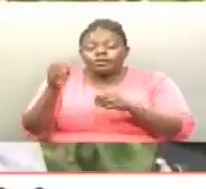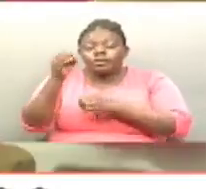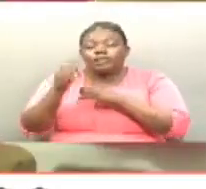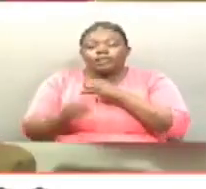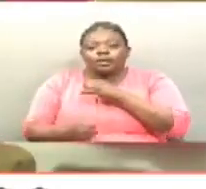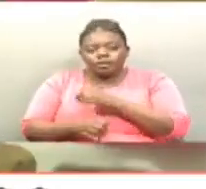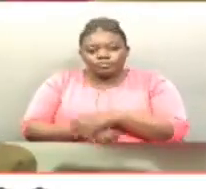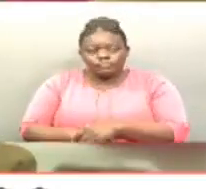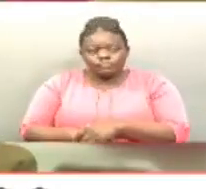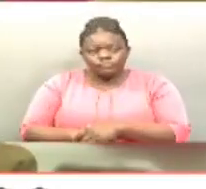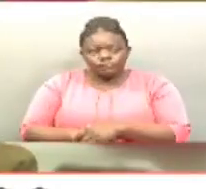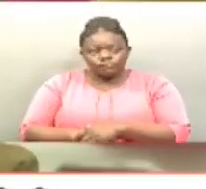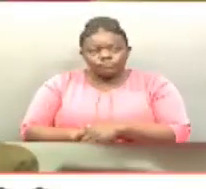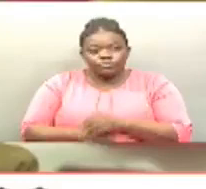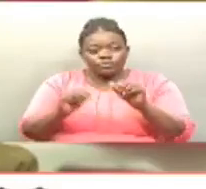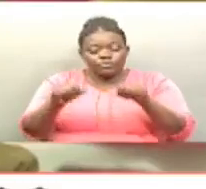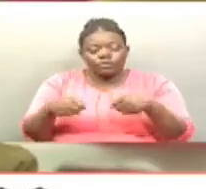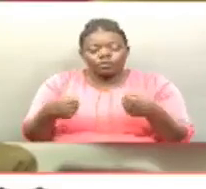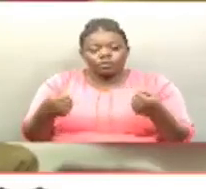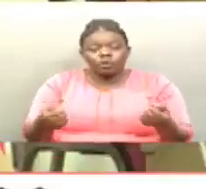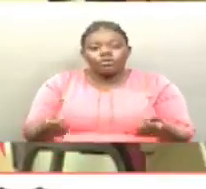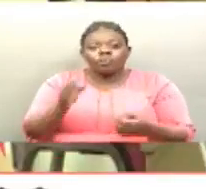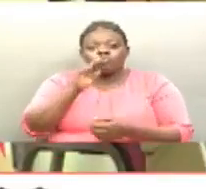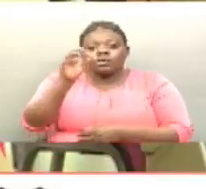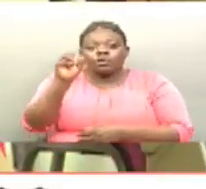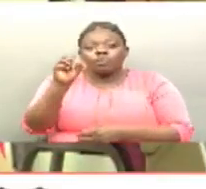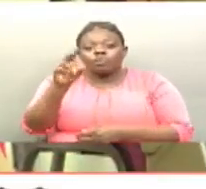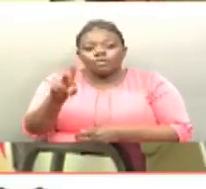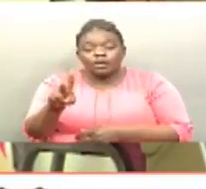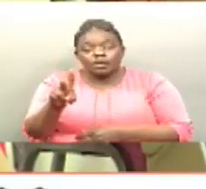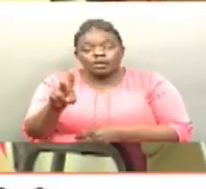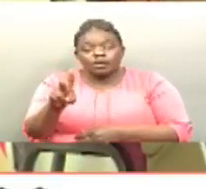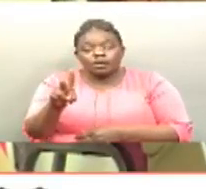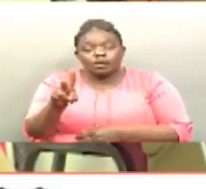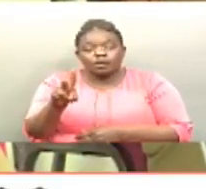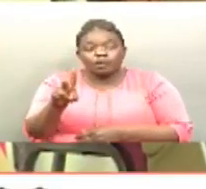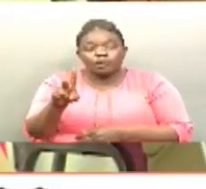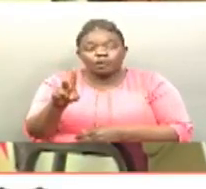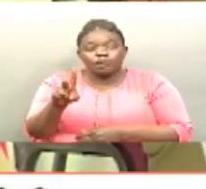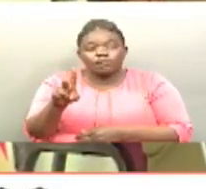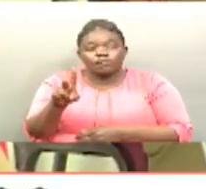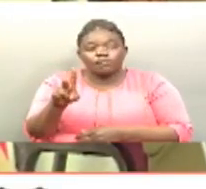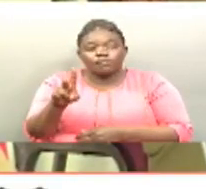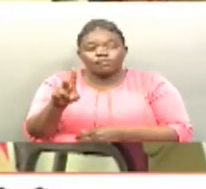gimalibwawo. You cannot be all right if the country is not all right.